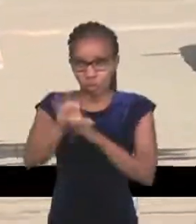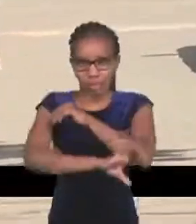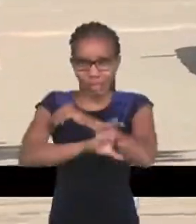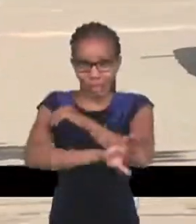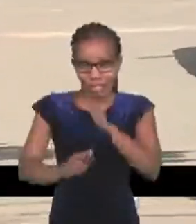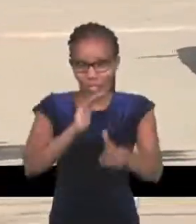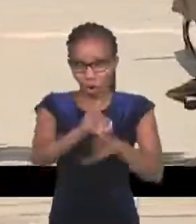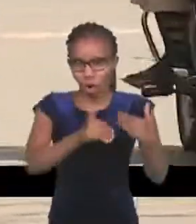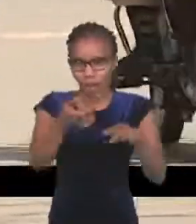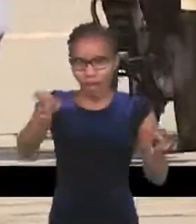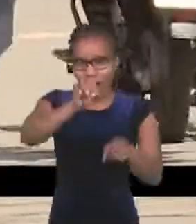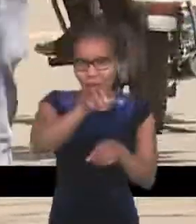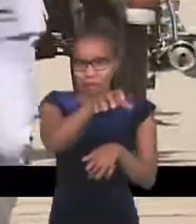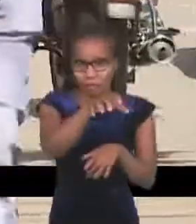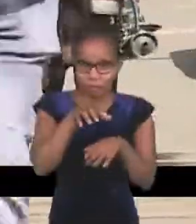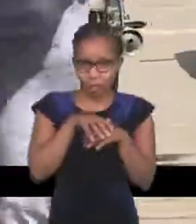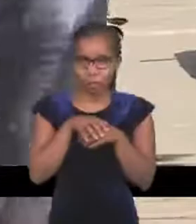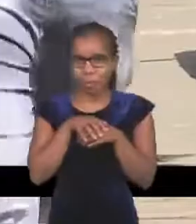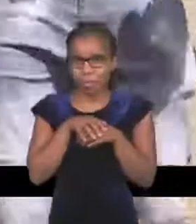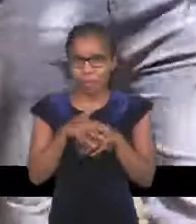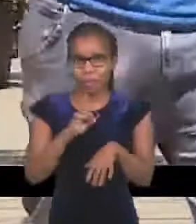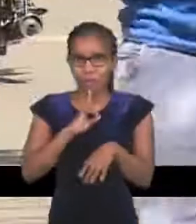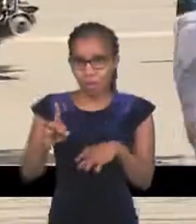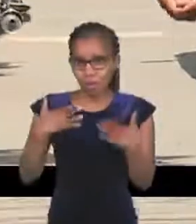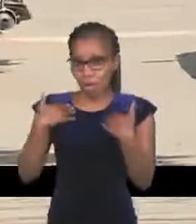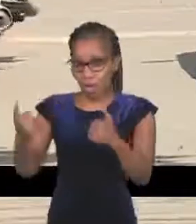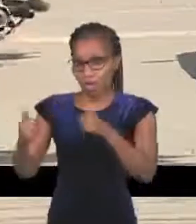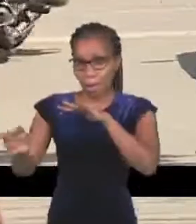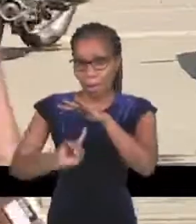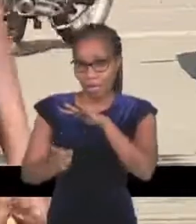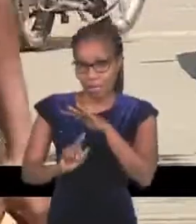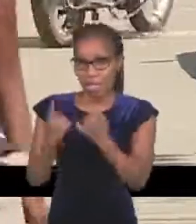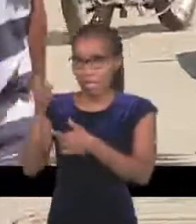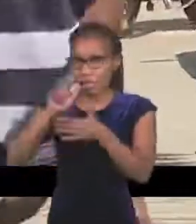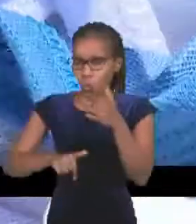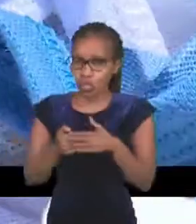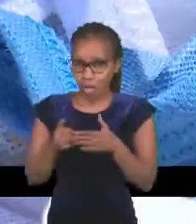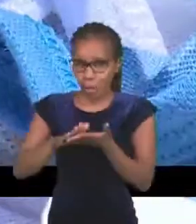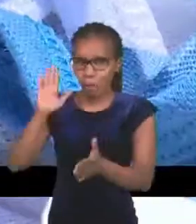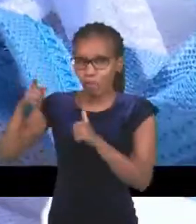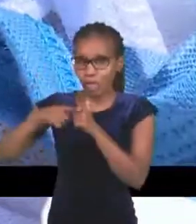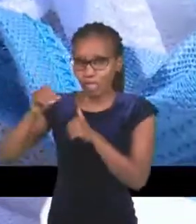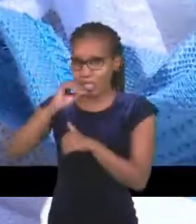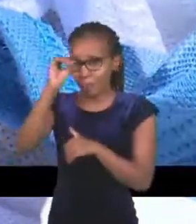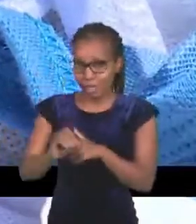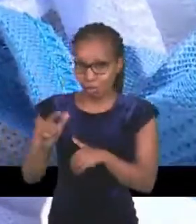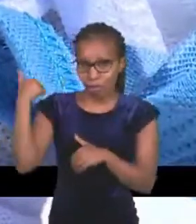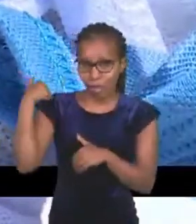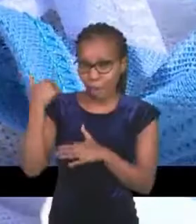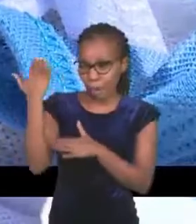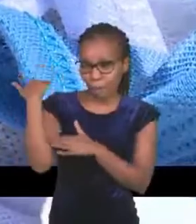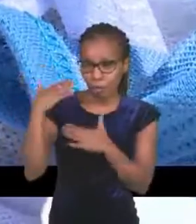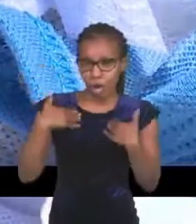country having doubled their fares, citing a directive from the Health Ministry that restrains them from booking over 60% of their capacity,